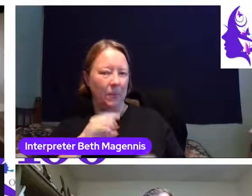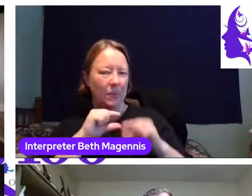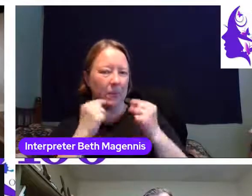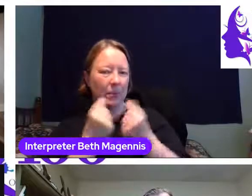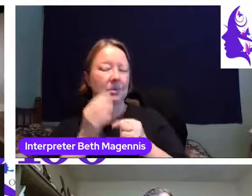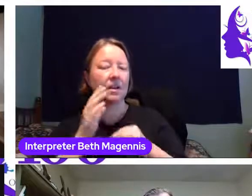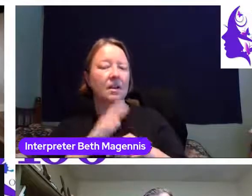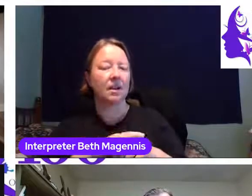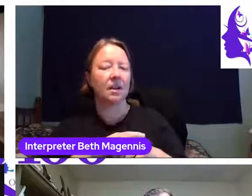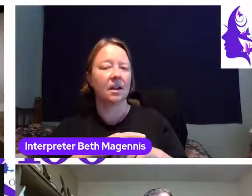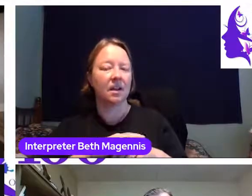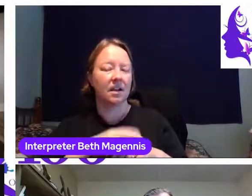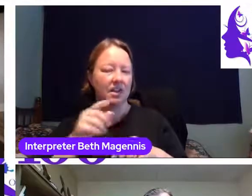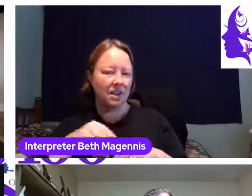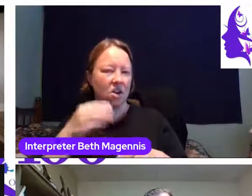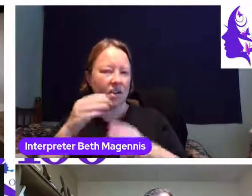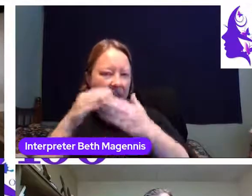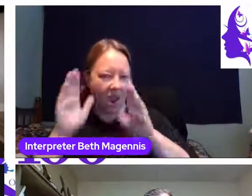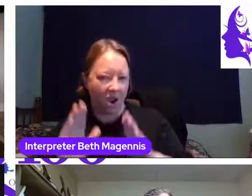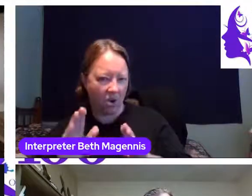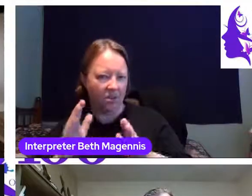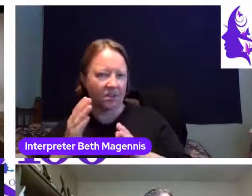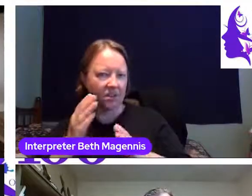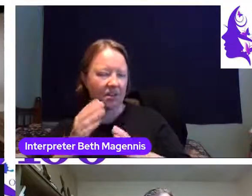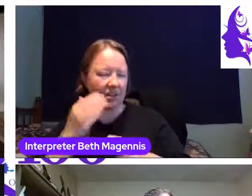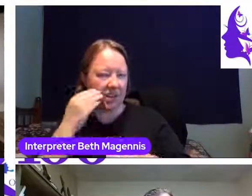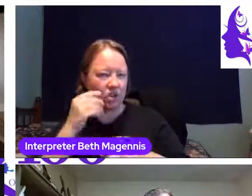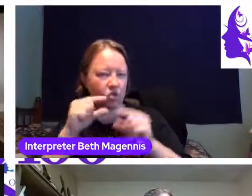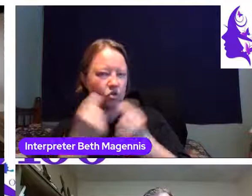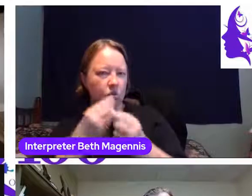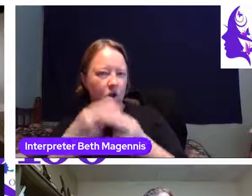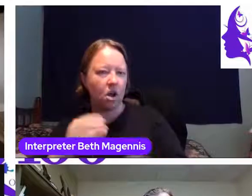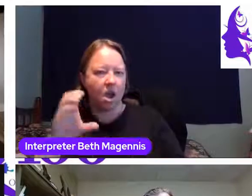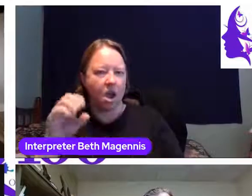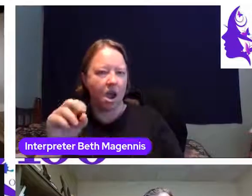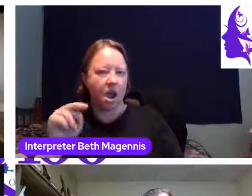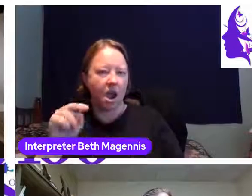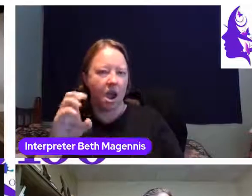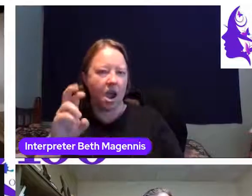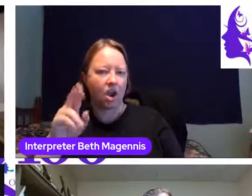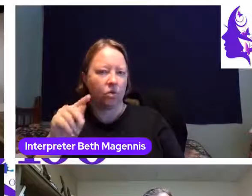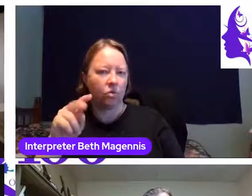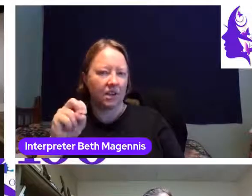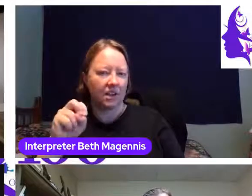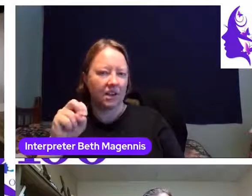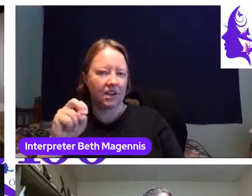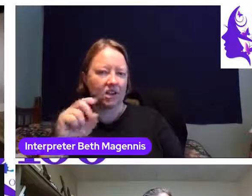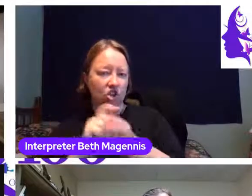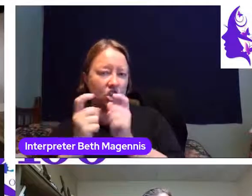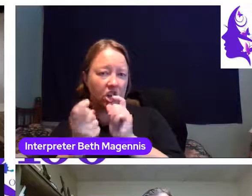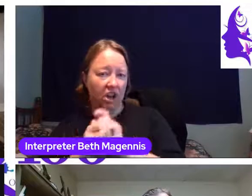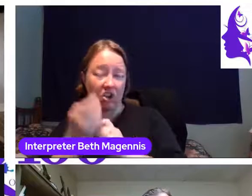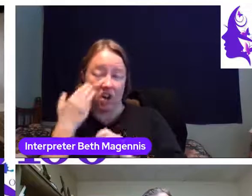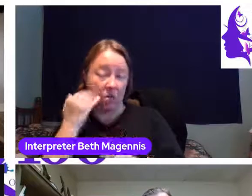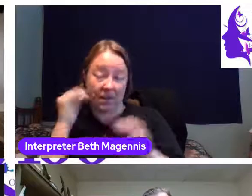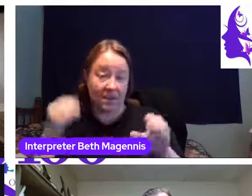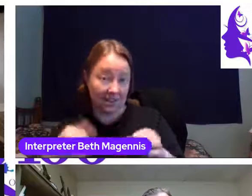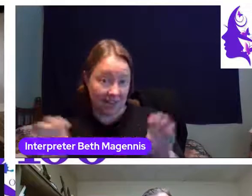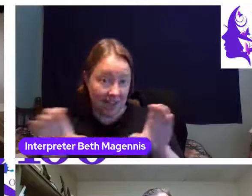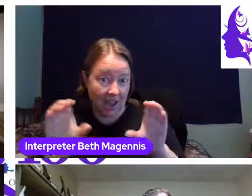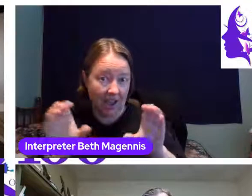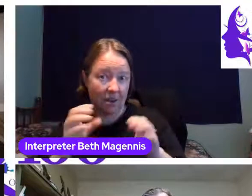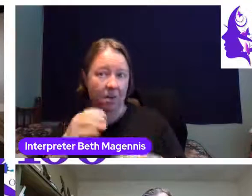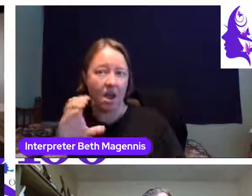residential side in Atlanta. There's a group called Concrete Change. Okay. I don't know if they're still active, but Concrete Change